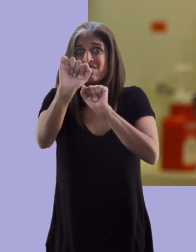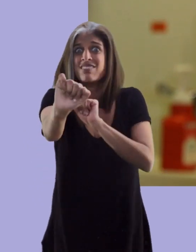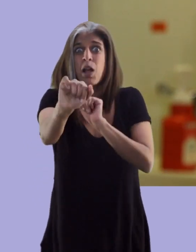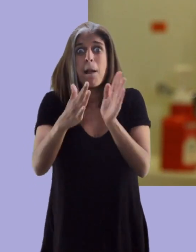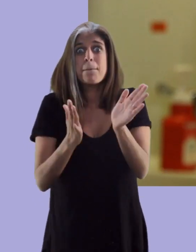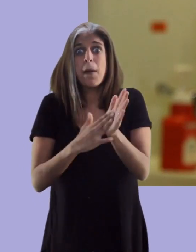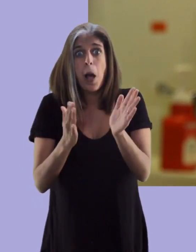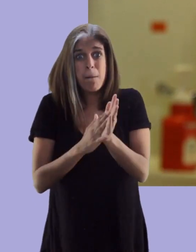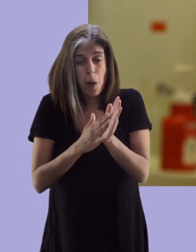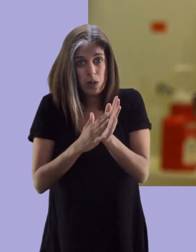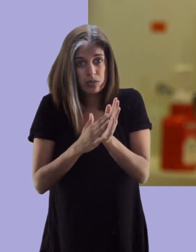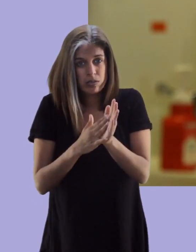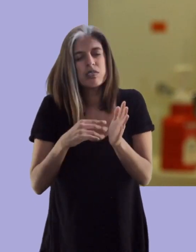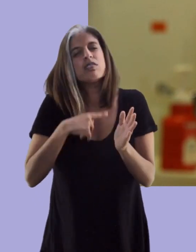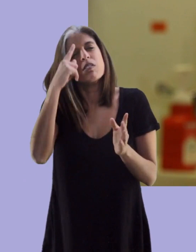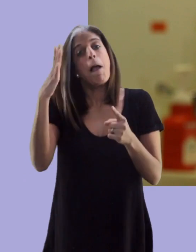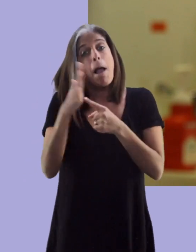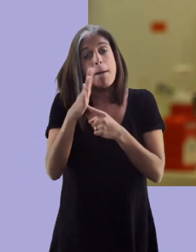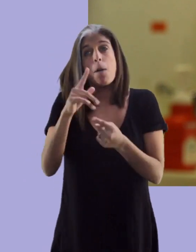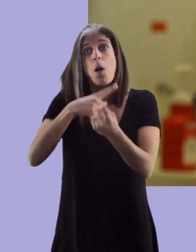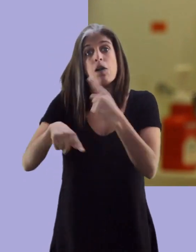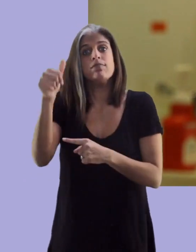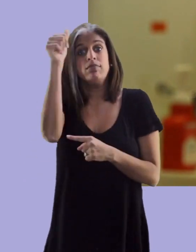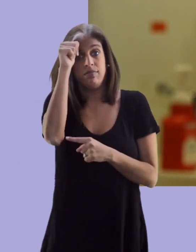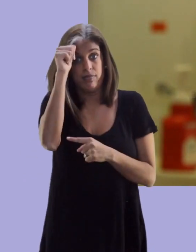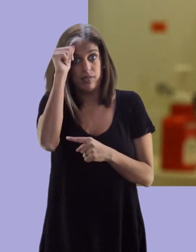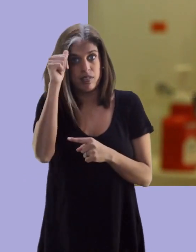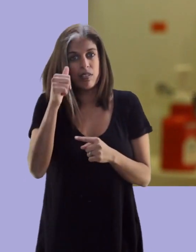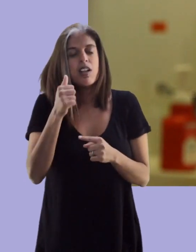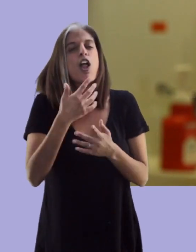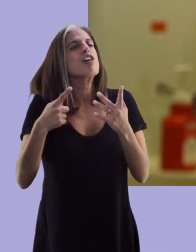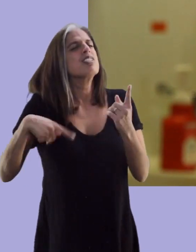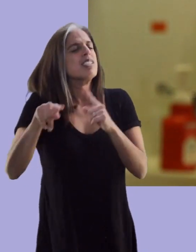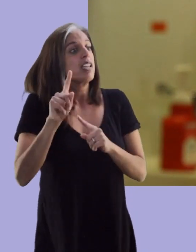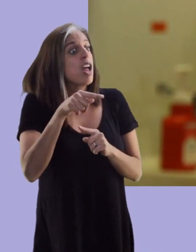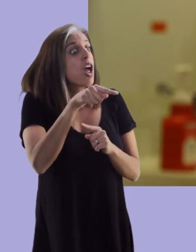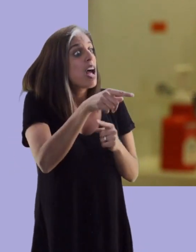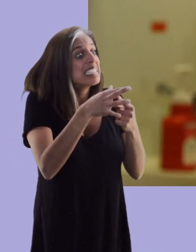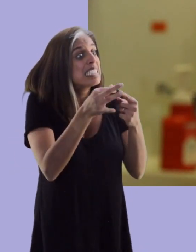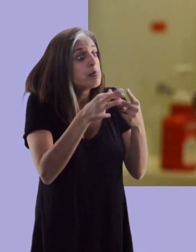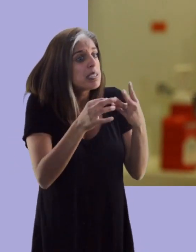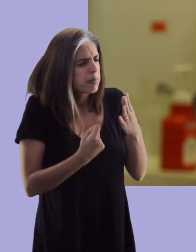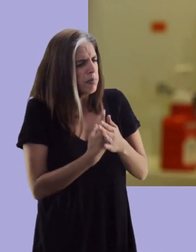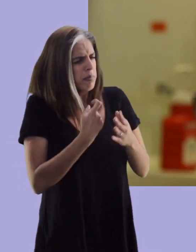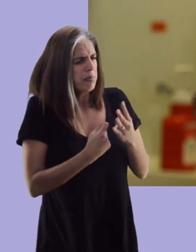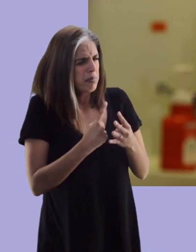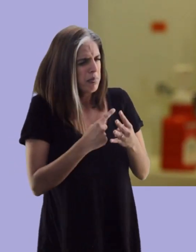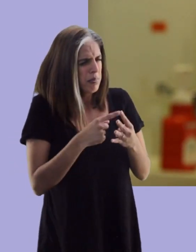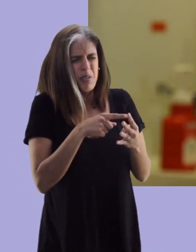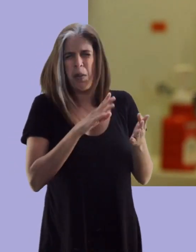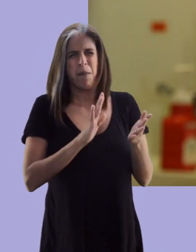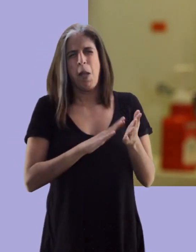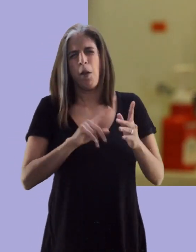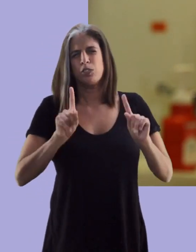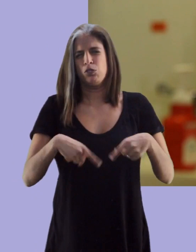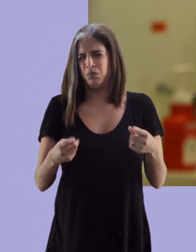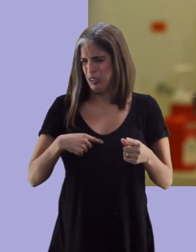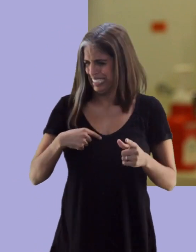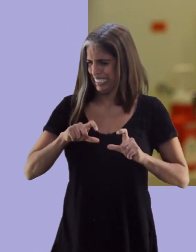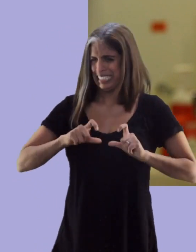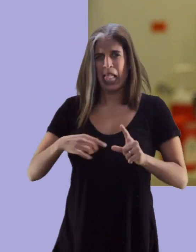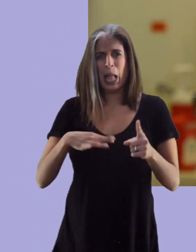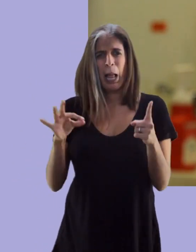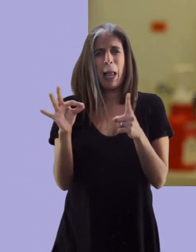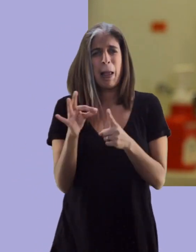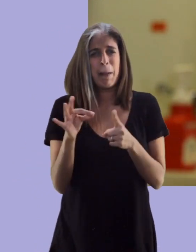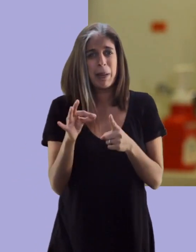the same as perimenopausal symptoms. And I think that's really important because a lot of people think they can't be menopausal because they're still having